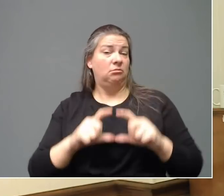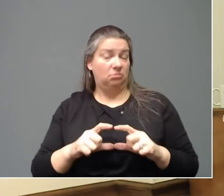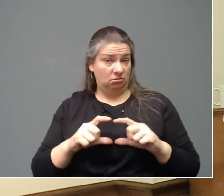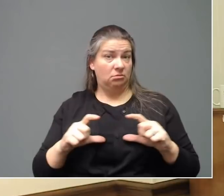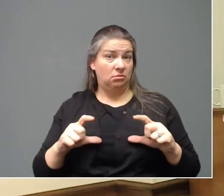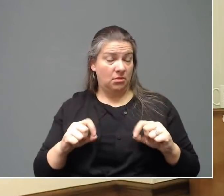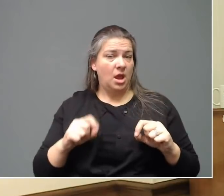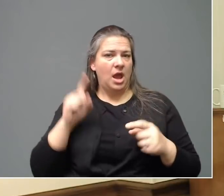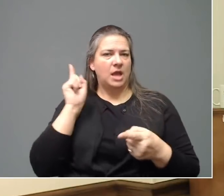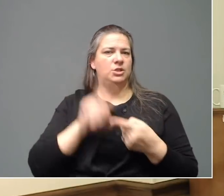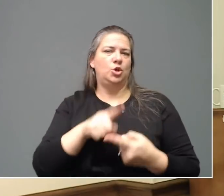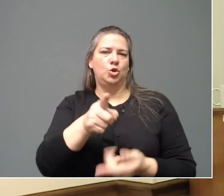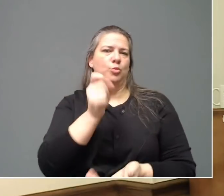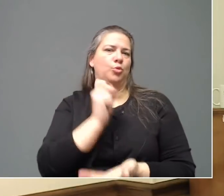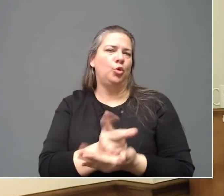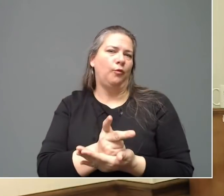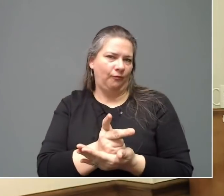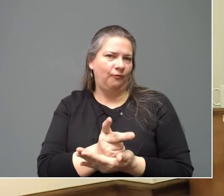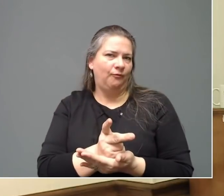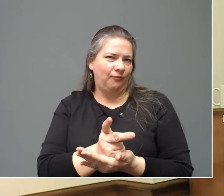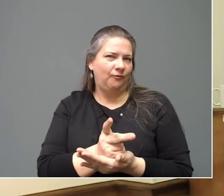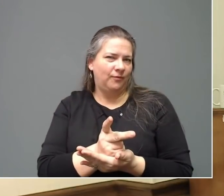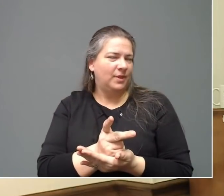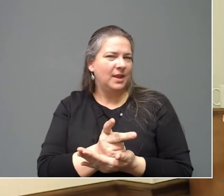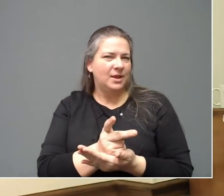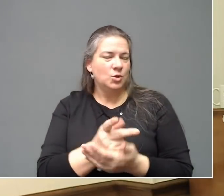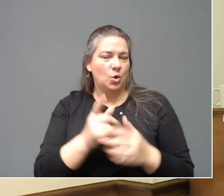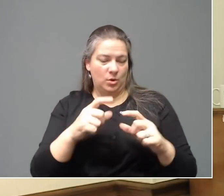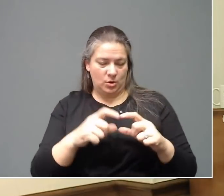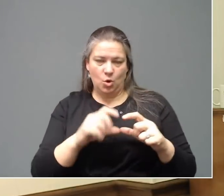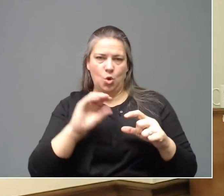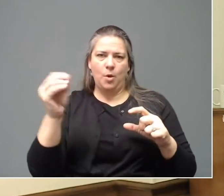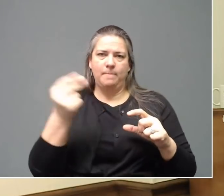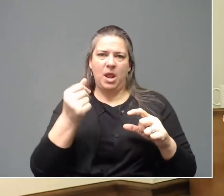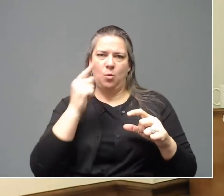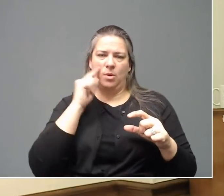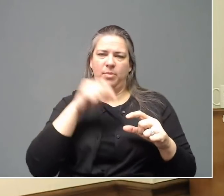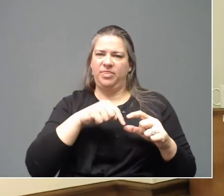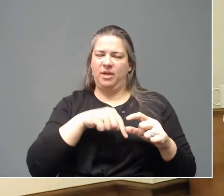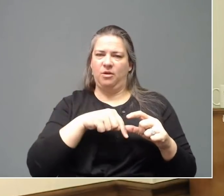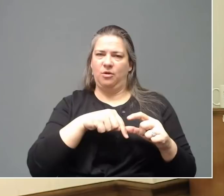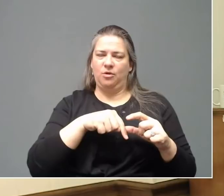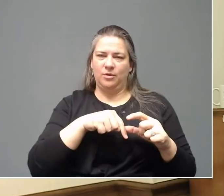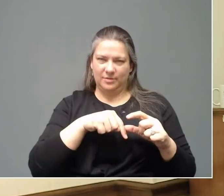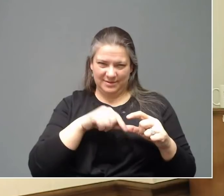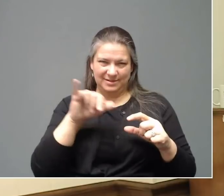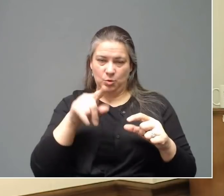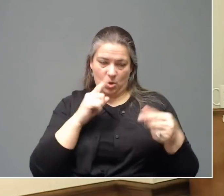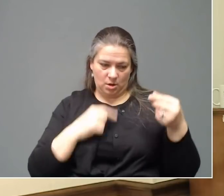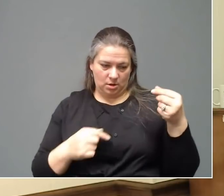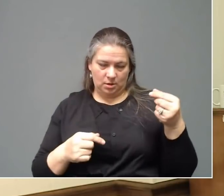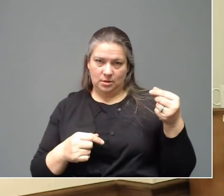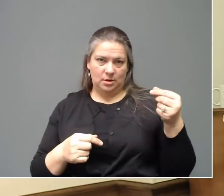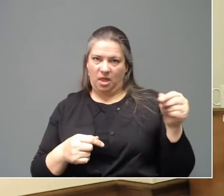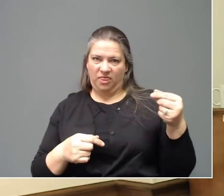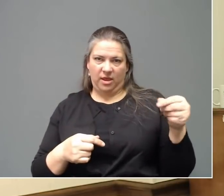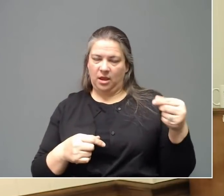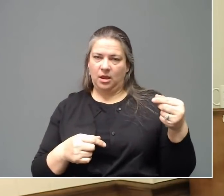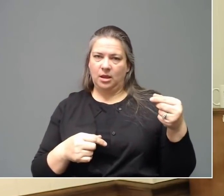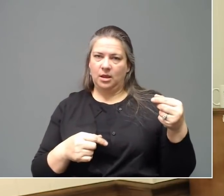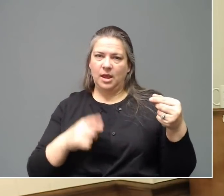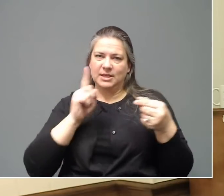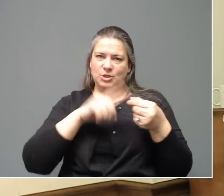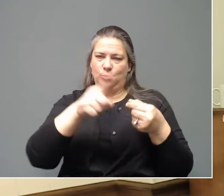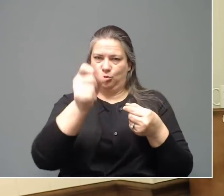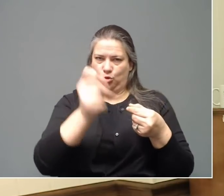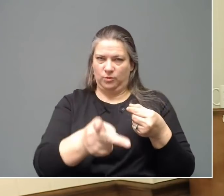until the system works its way through and money gets on there. Likewise, we often find that claimants who get the